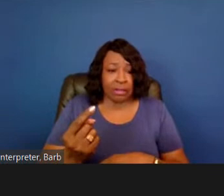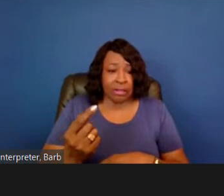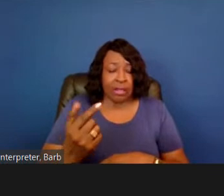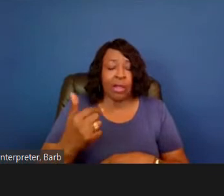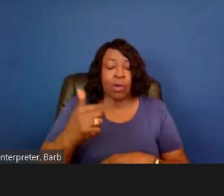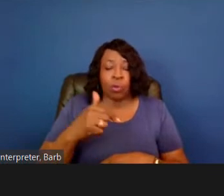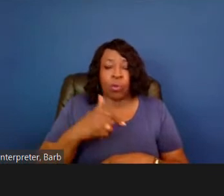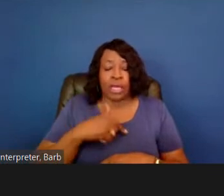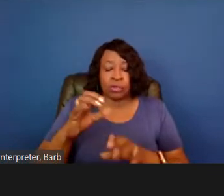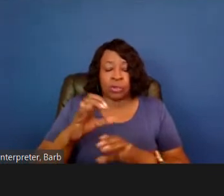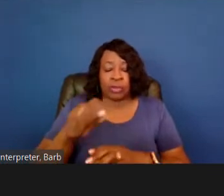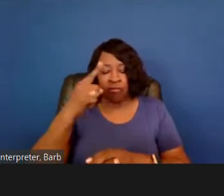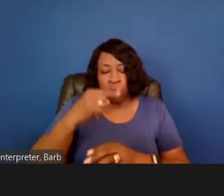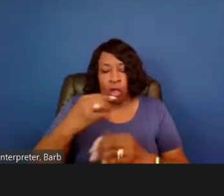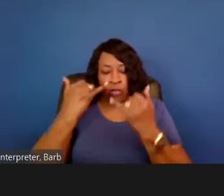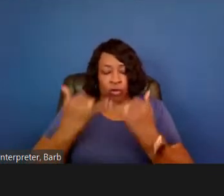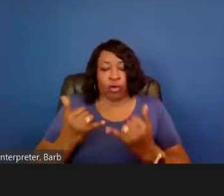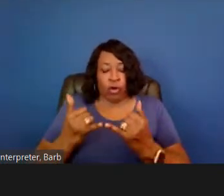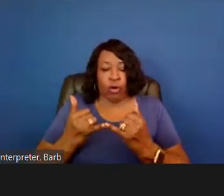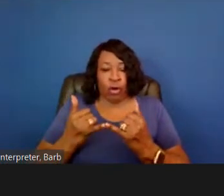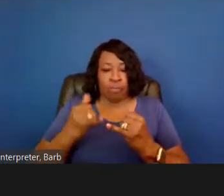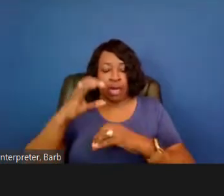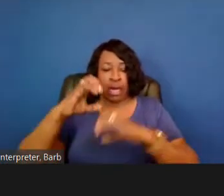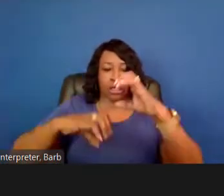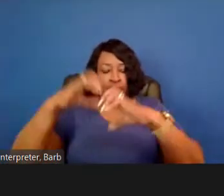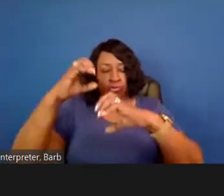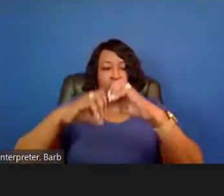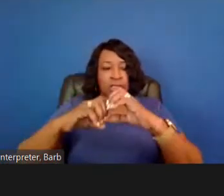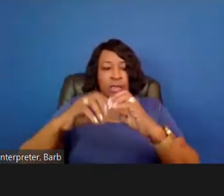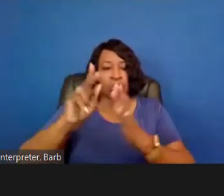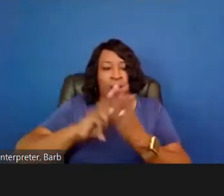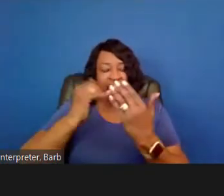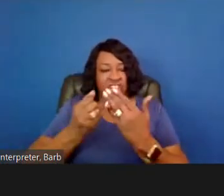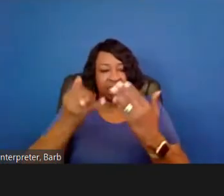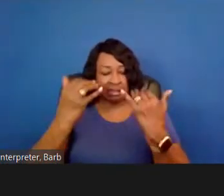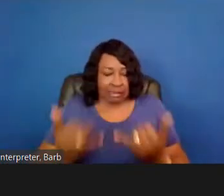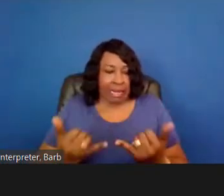current construction projects that we have in place right now.